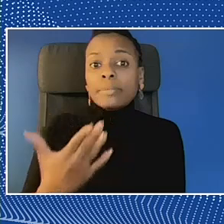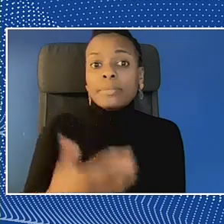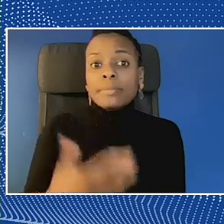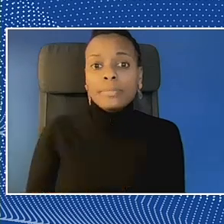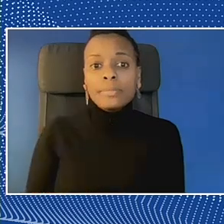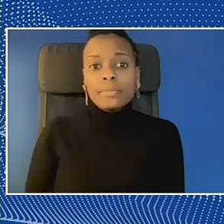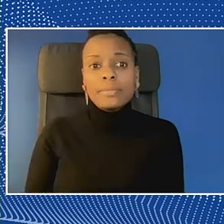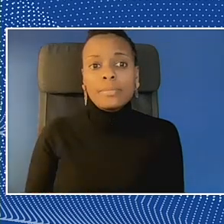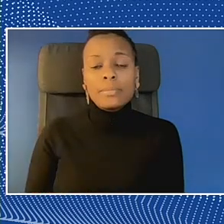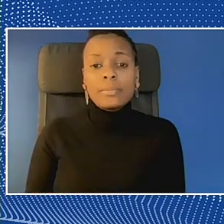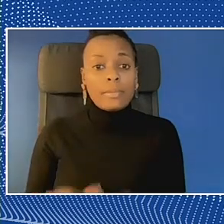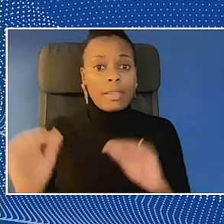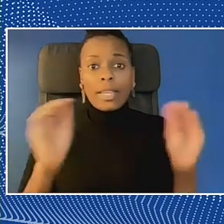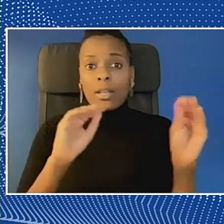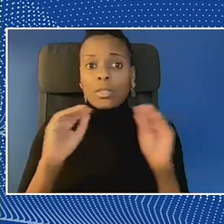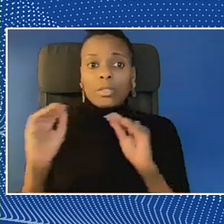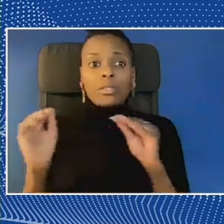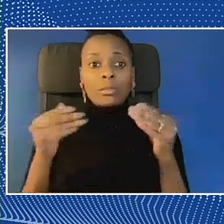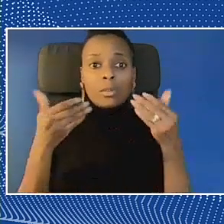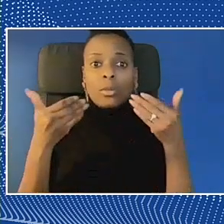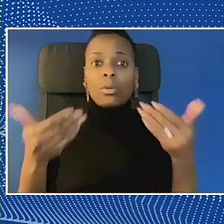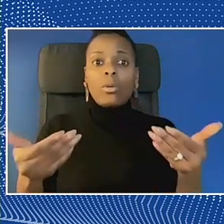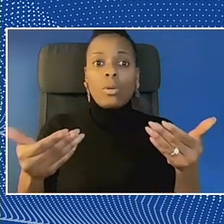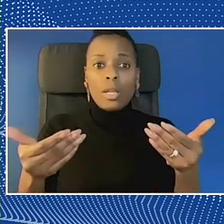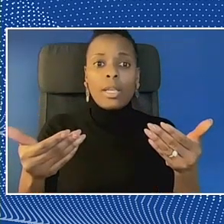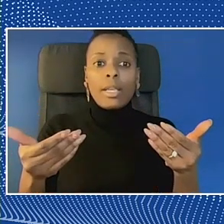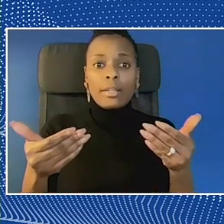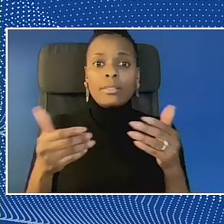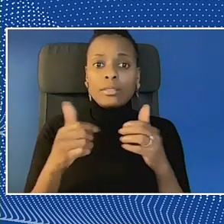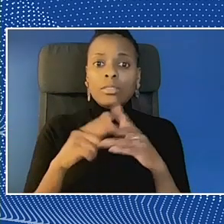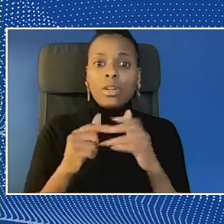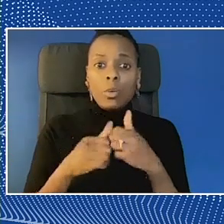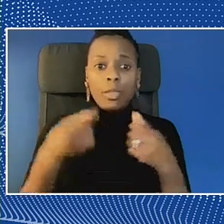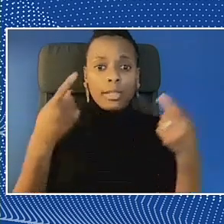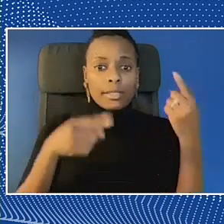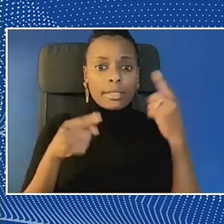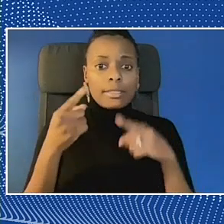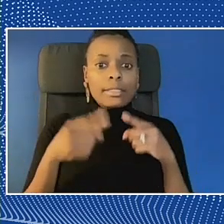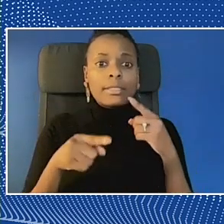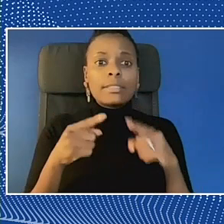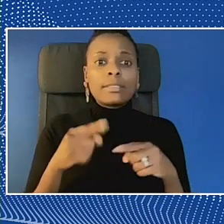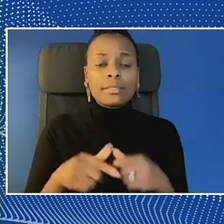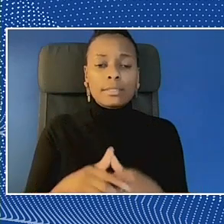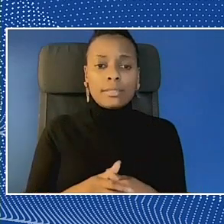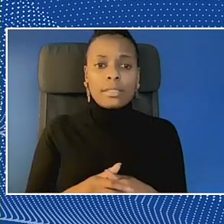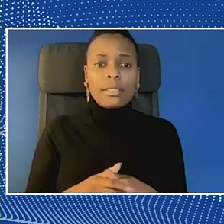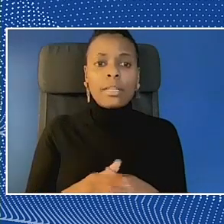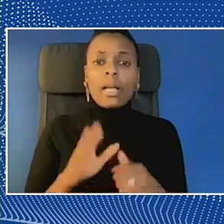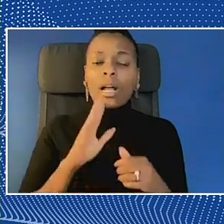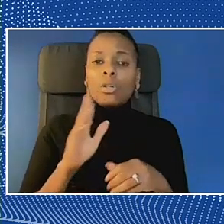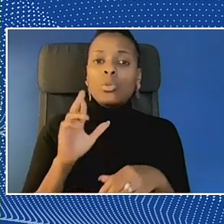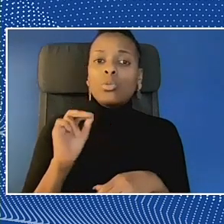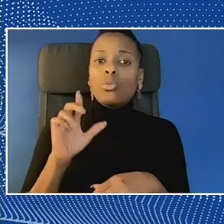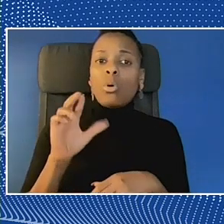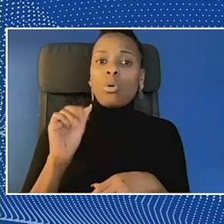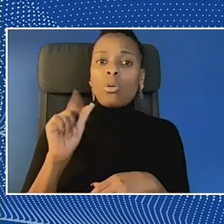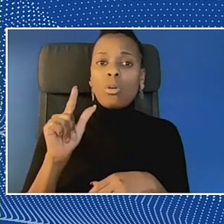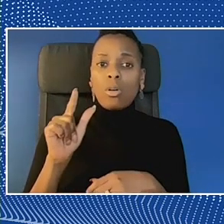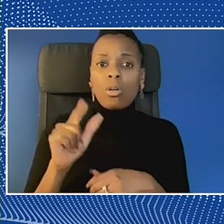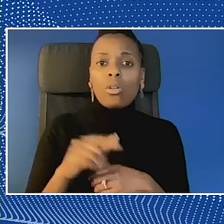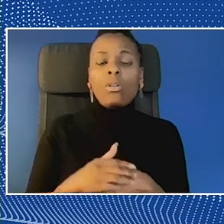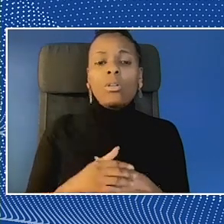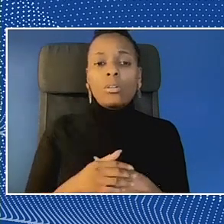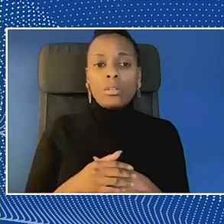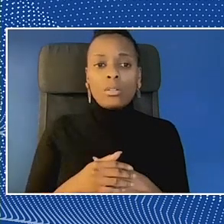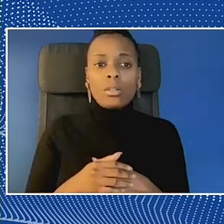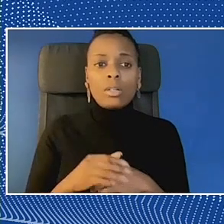And if there's nothing else, I think we're going to move to consensus. I'm going to do a roll call through. So it's going to be